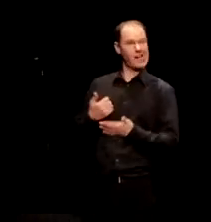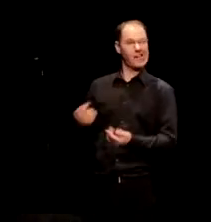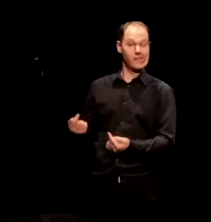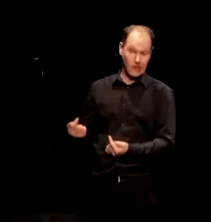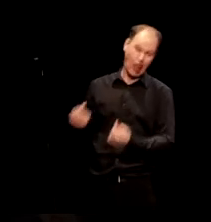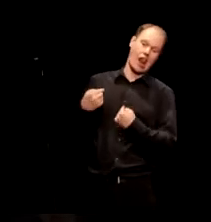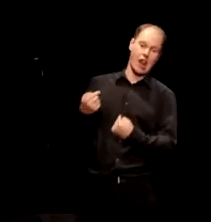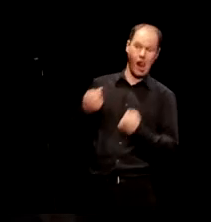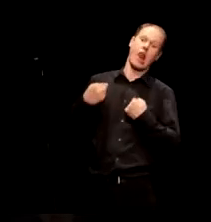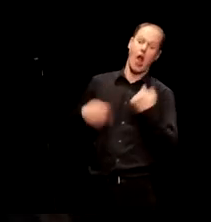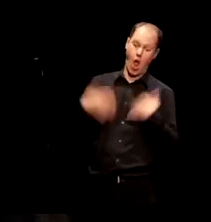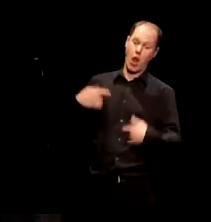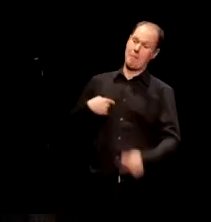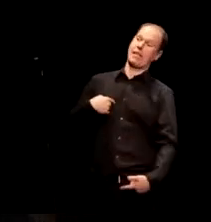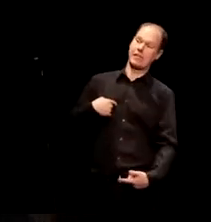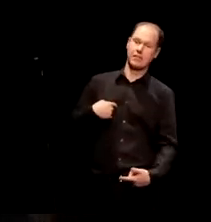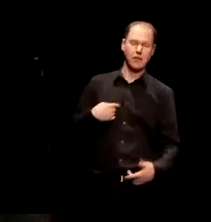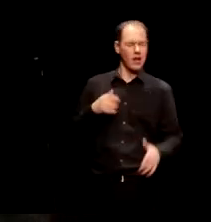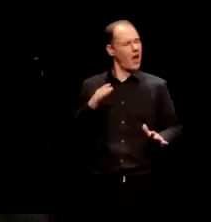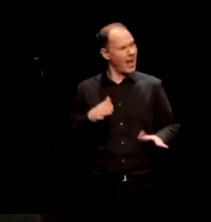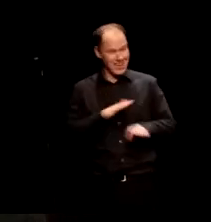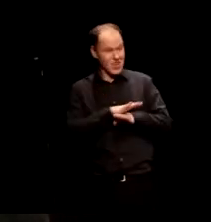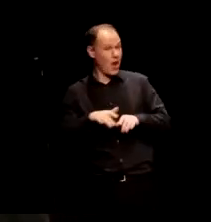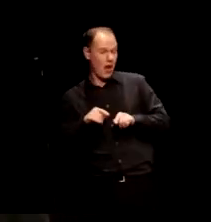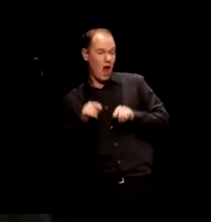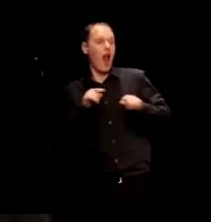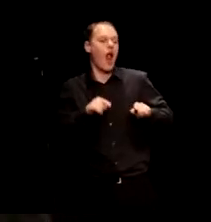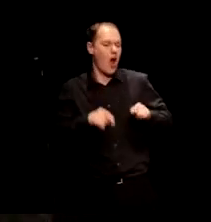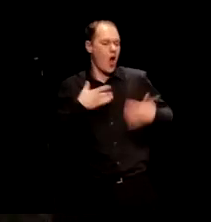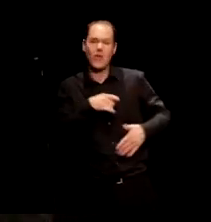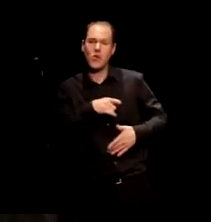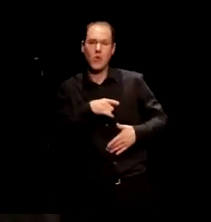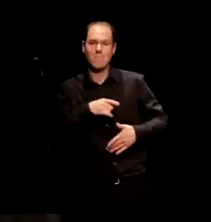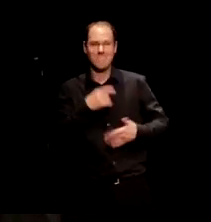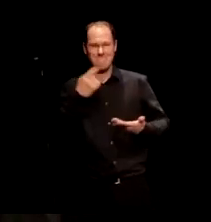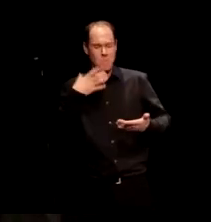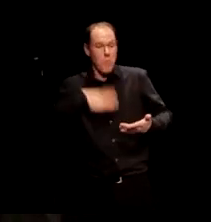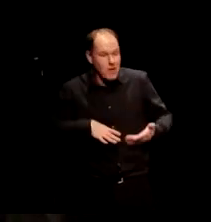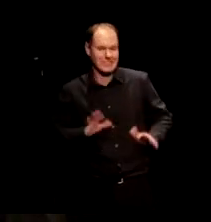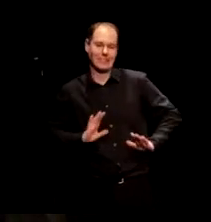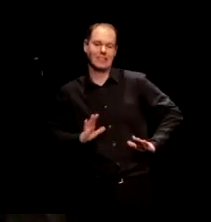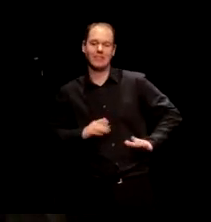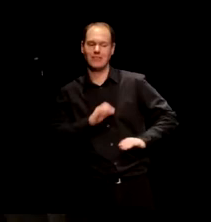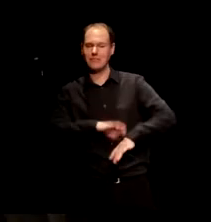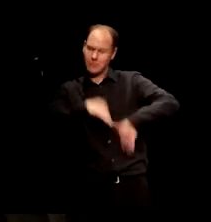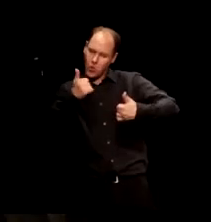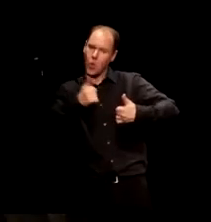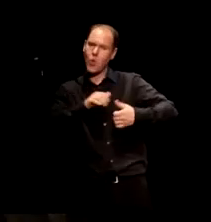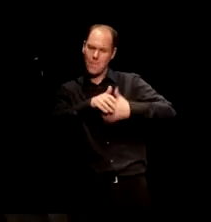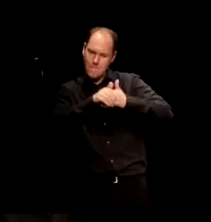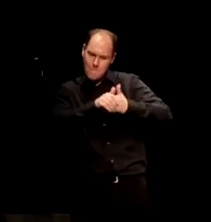me. Goodness, Rob, you know I would not hurt you deliberately. You are such a good pal.